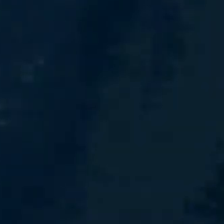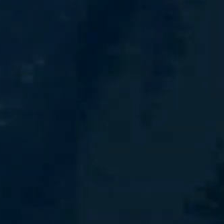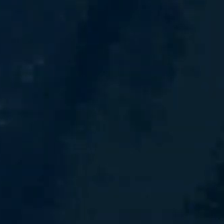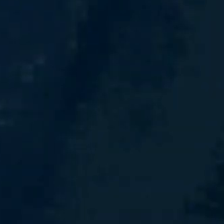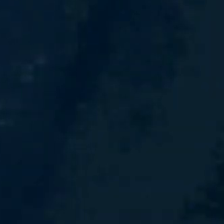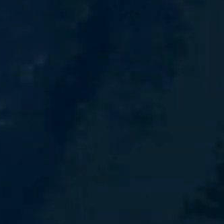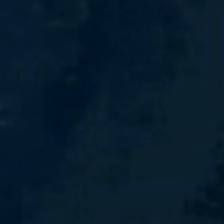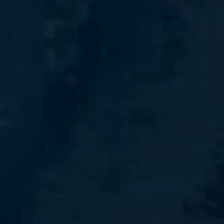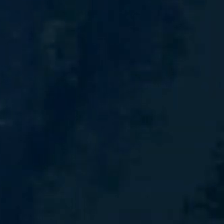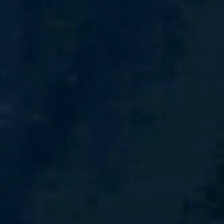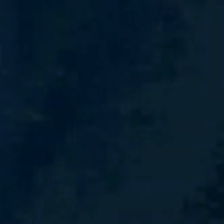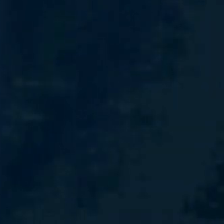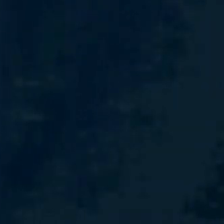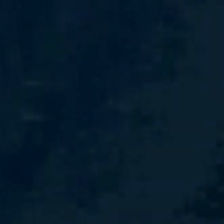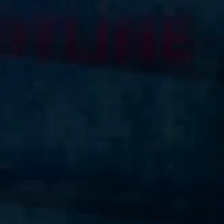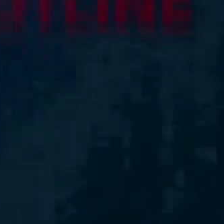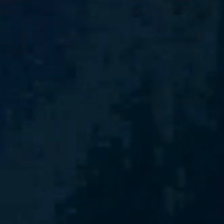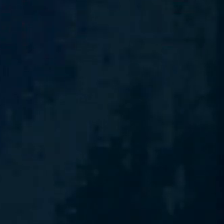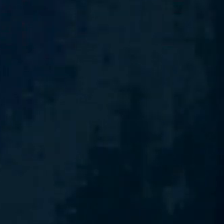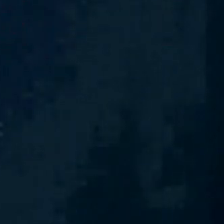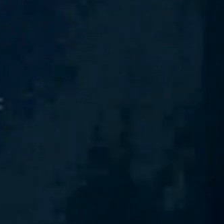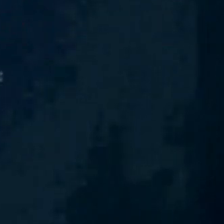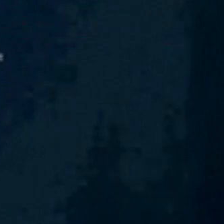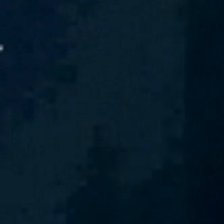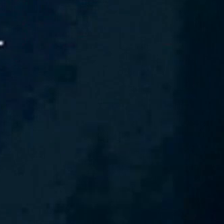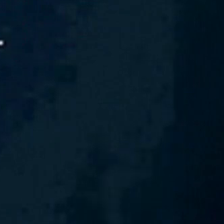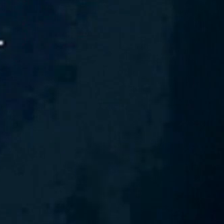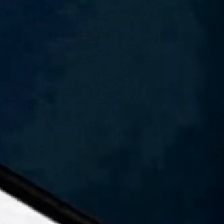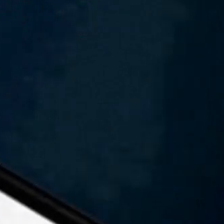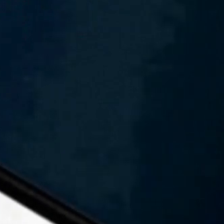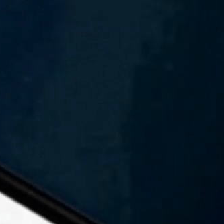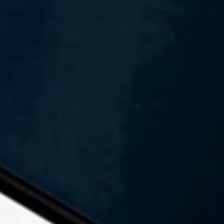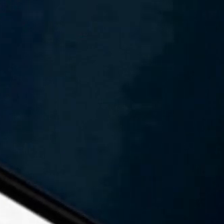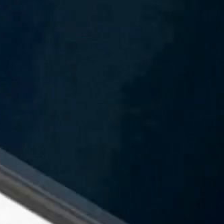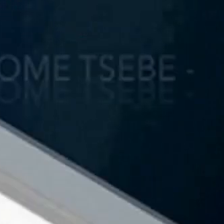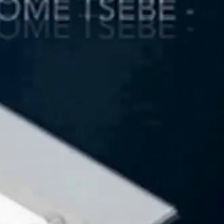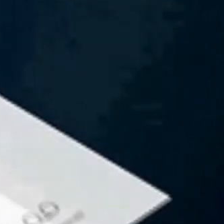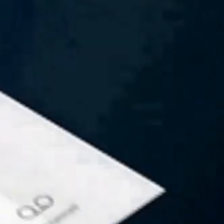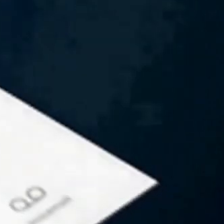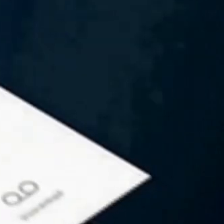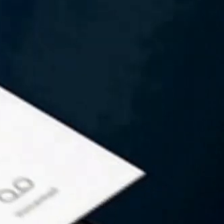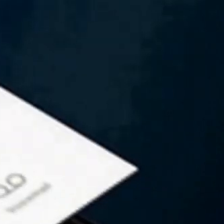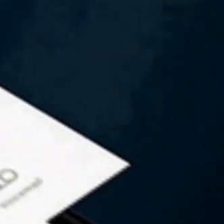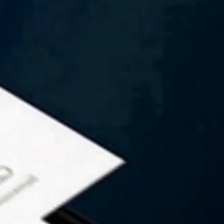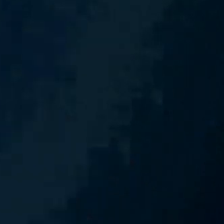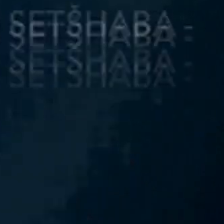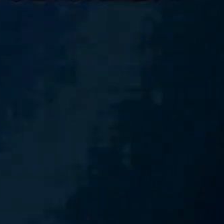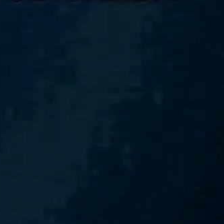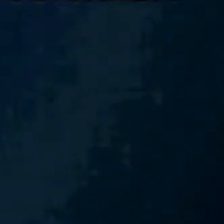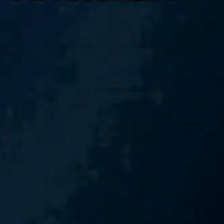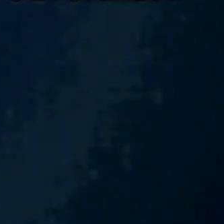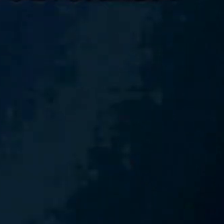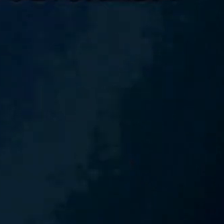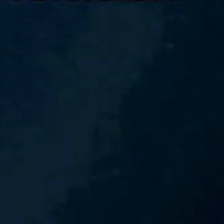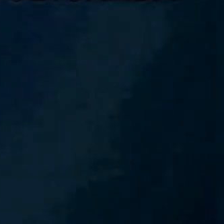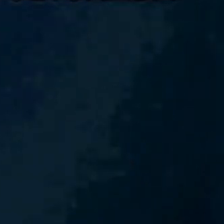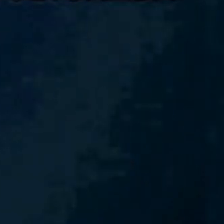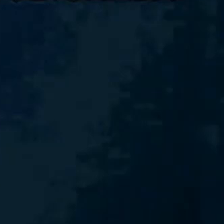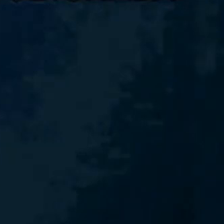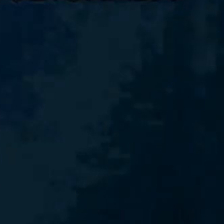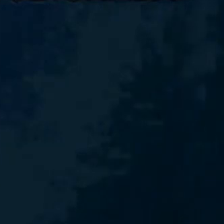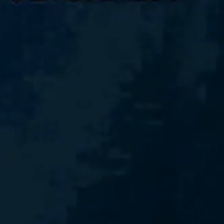Ikgokaganye le SABC News ge e le gore le na le ditaba tšeo le naganang gore di kgatlhegelong ya setšhaba le nyaka go loloma tsebe goba le na le